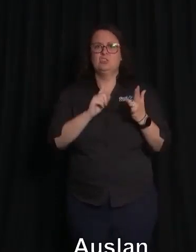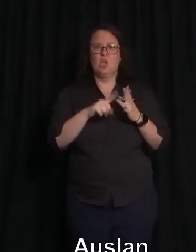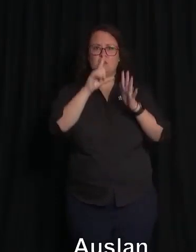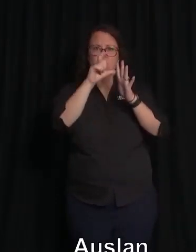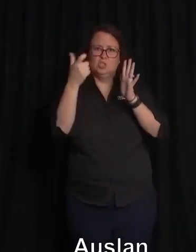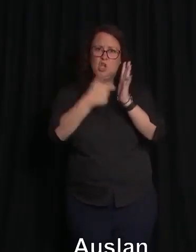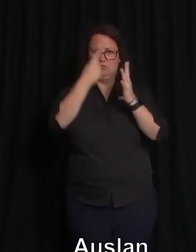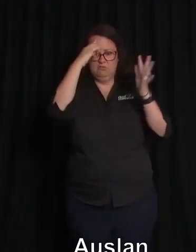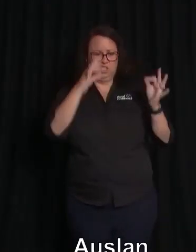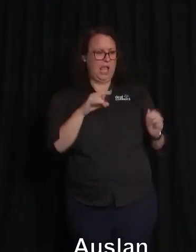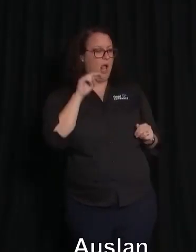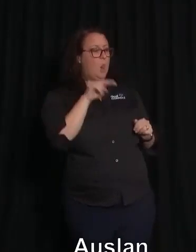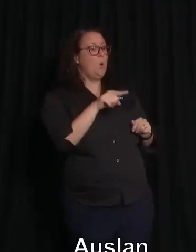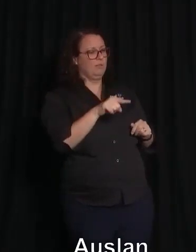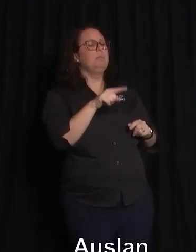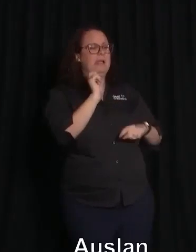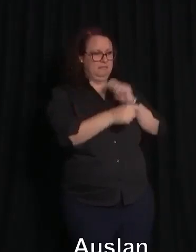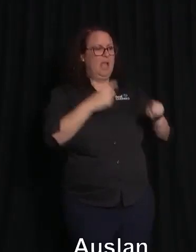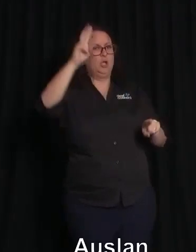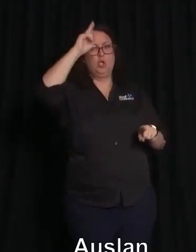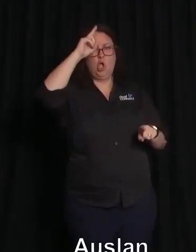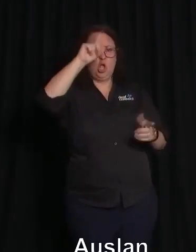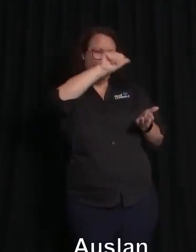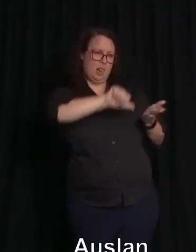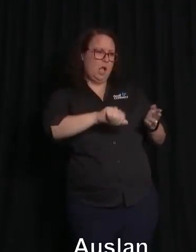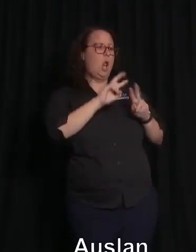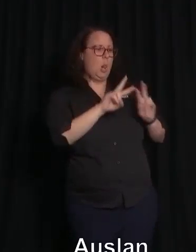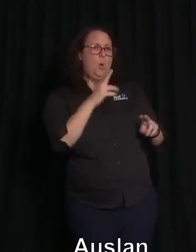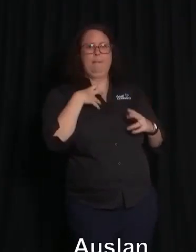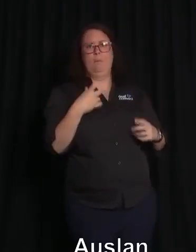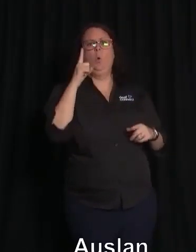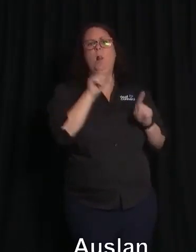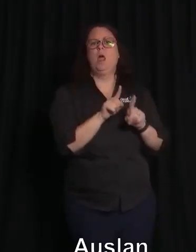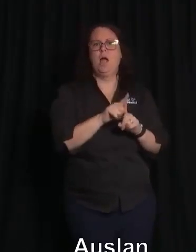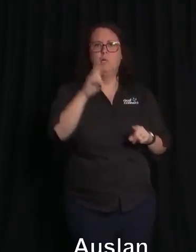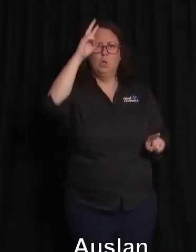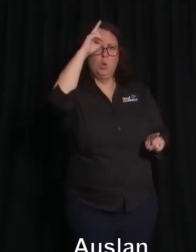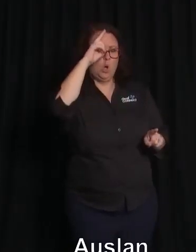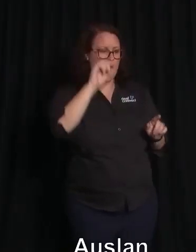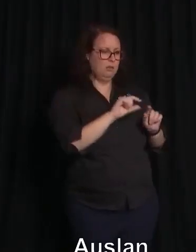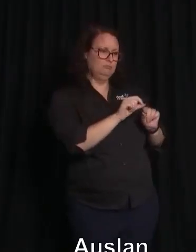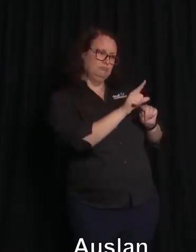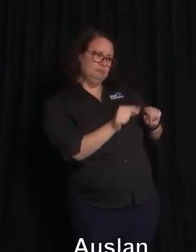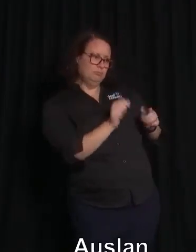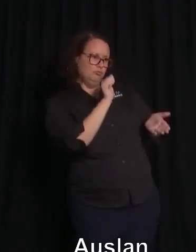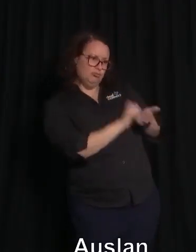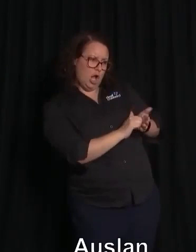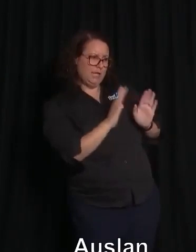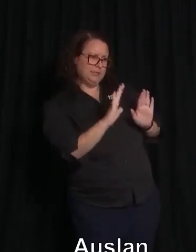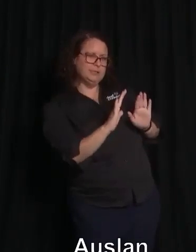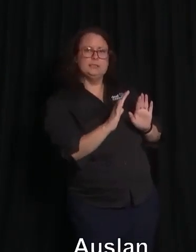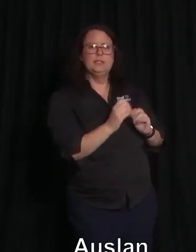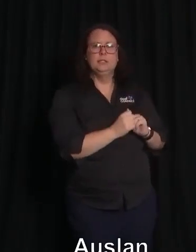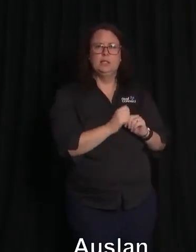doctors will decide that if this is a girl, we need to perform surgery to give her what looks like to be a vagina. Like